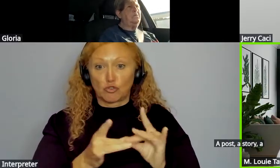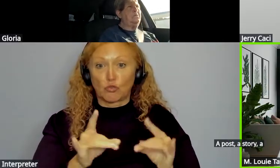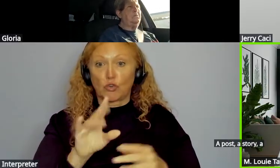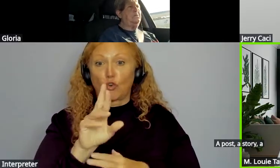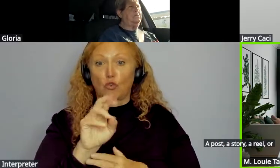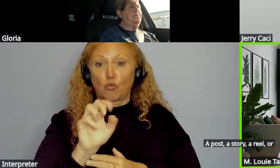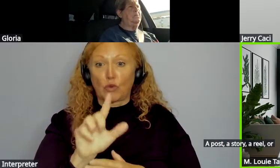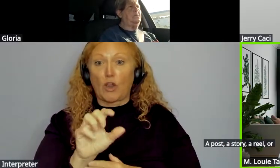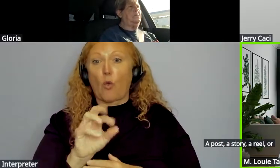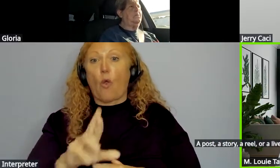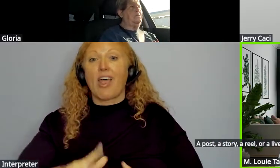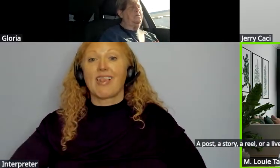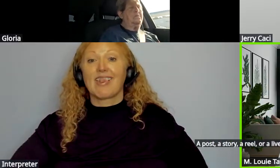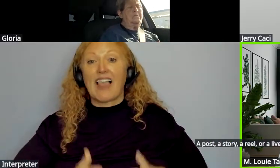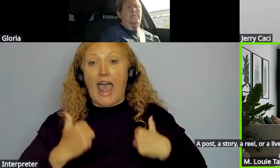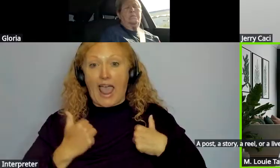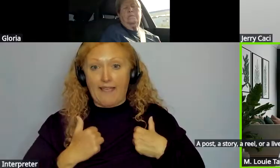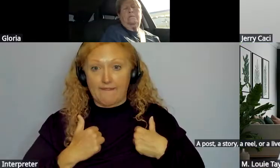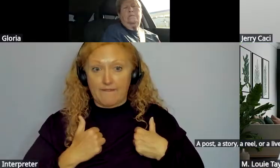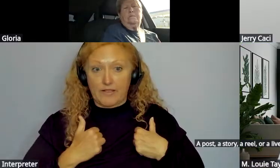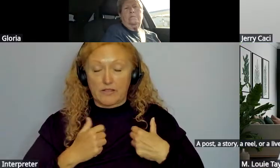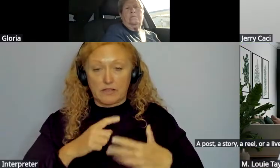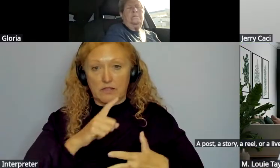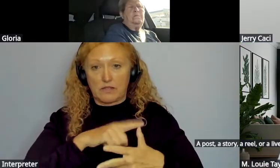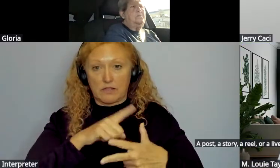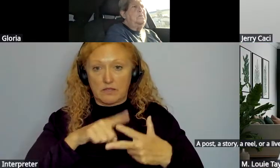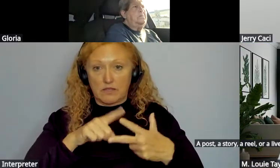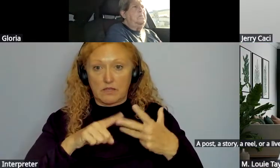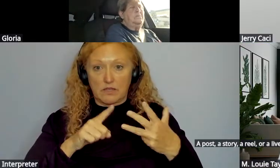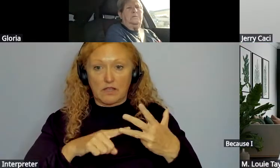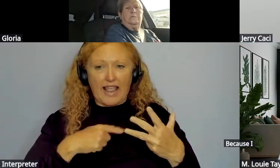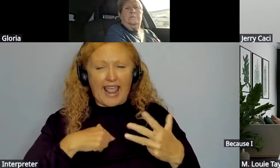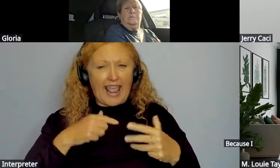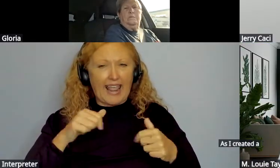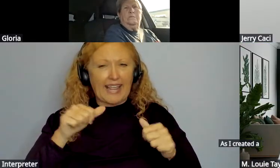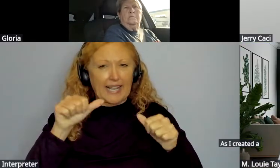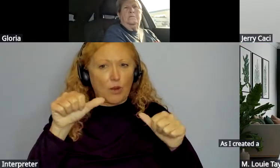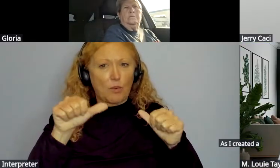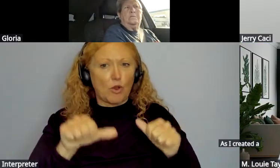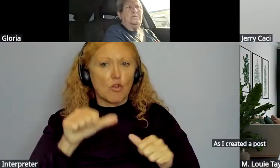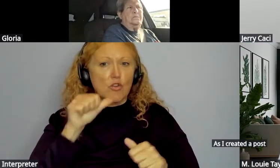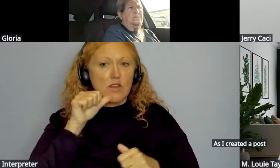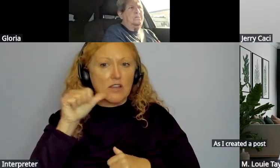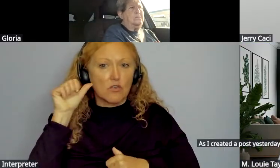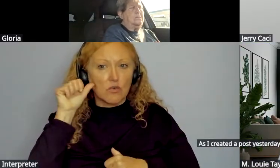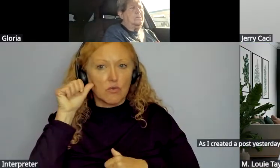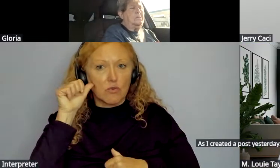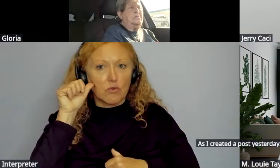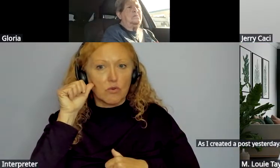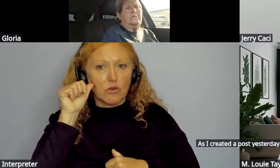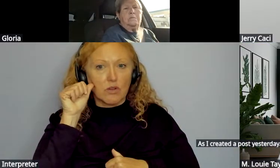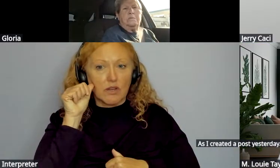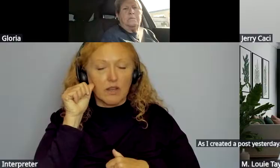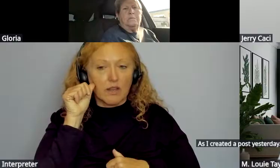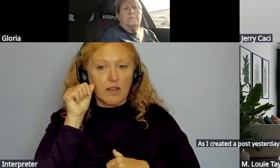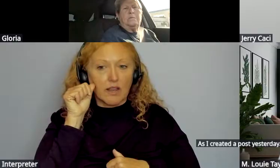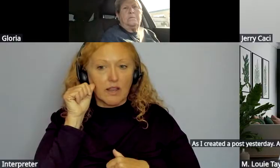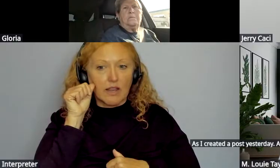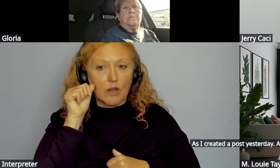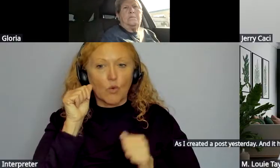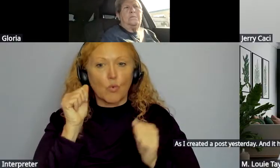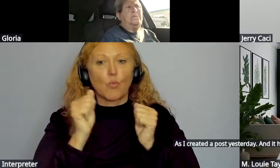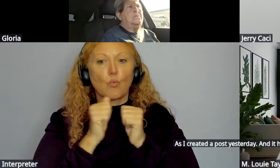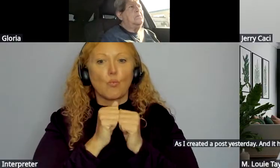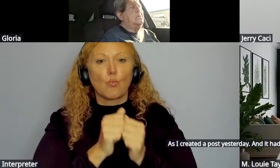or a live. Because I created a post yesterday and it had to do